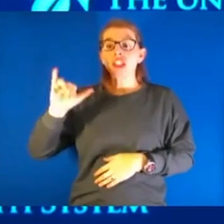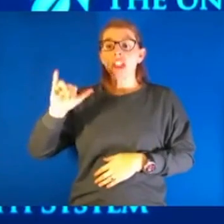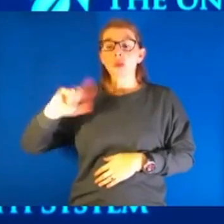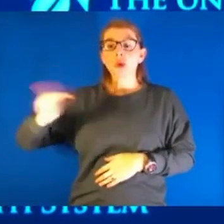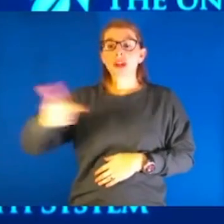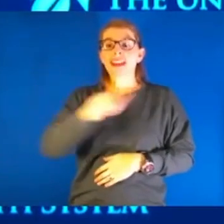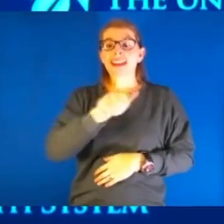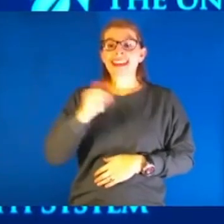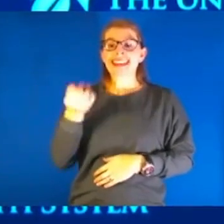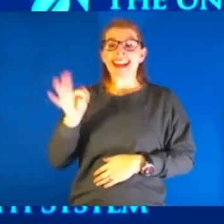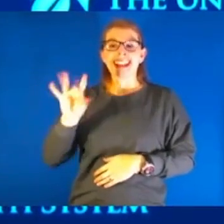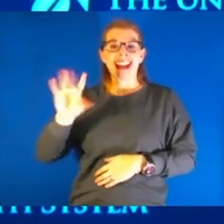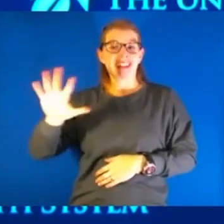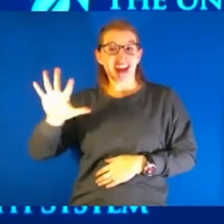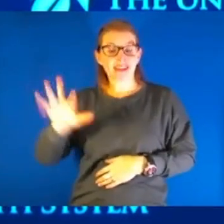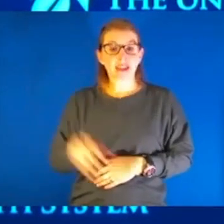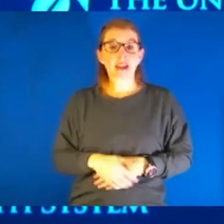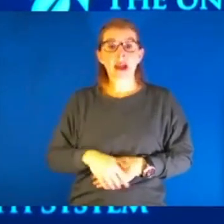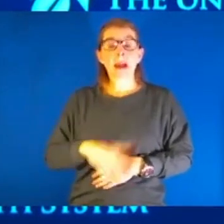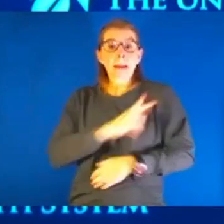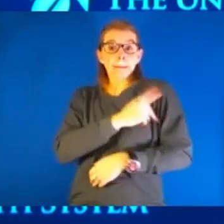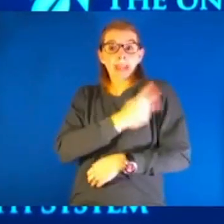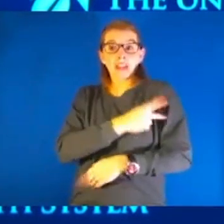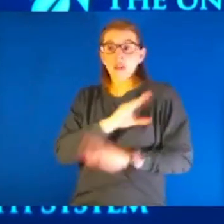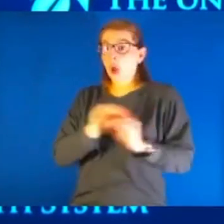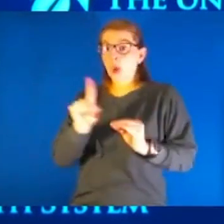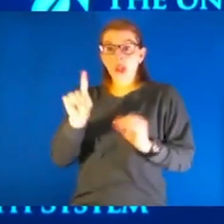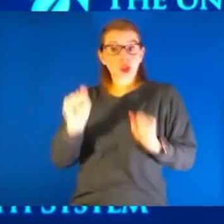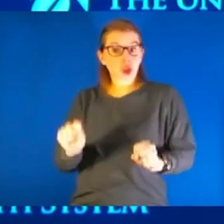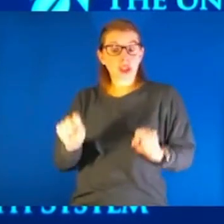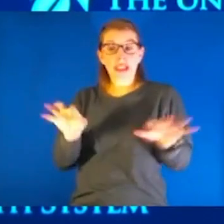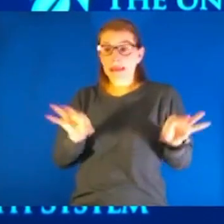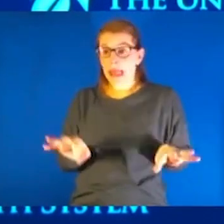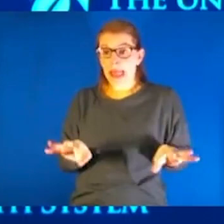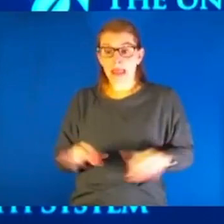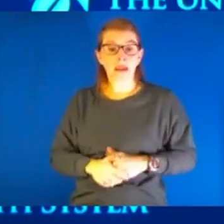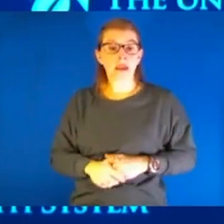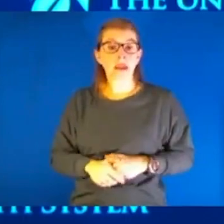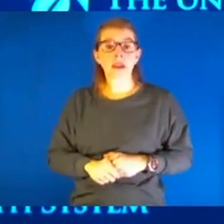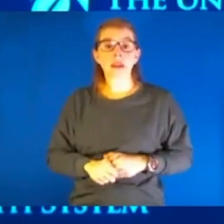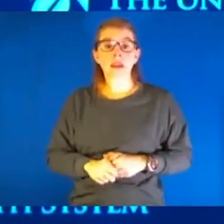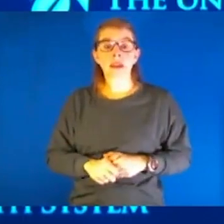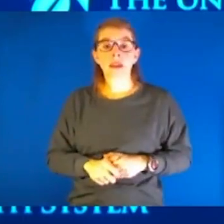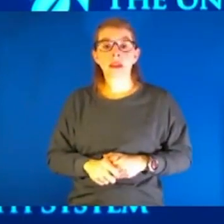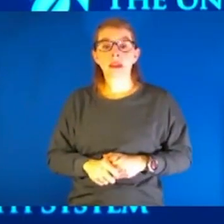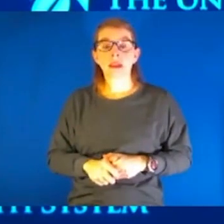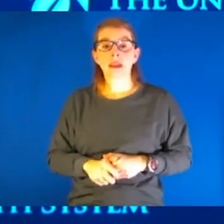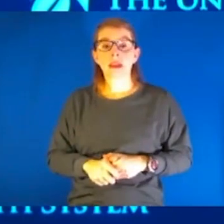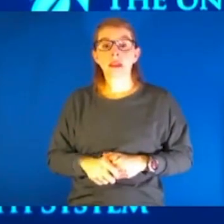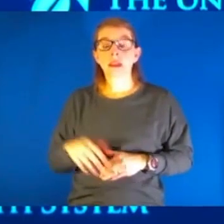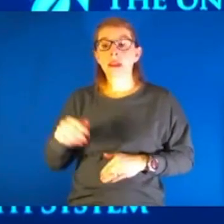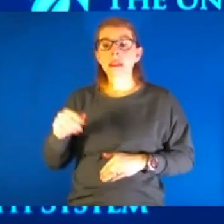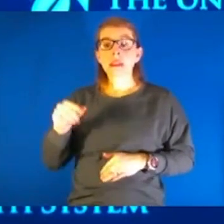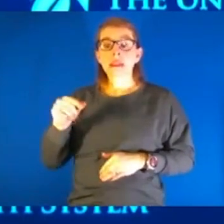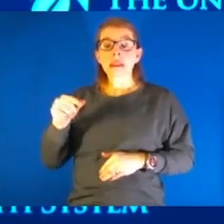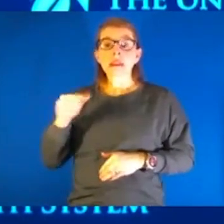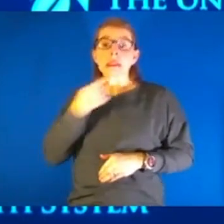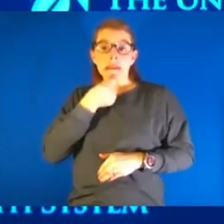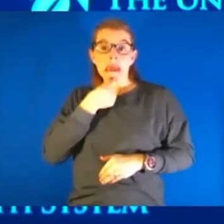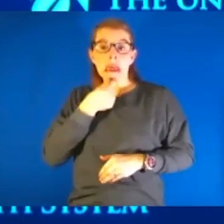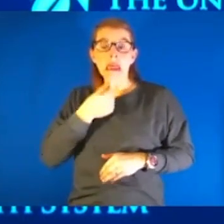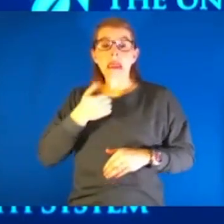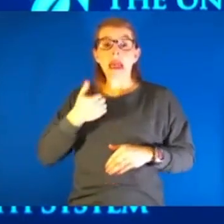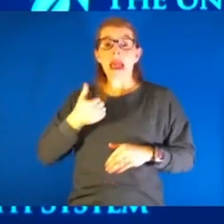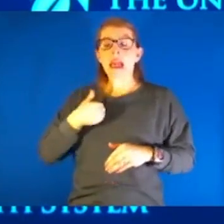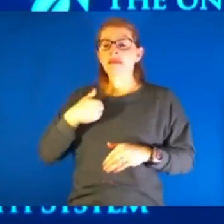1985, and there was a patient no one could explain who was gay. He'd had this funny spinal cord. Nobody